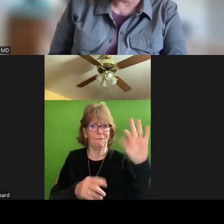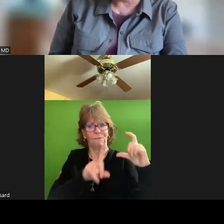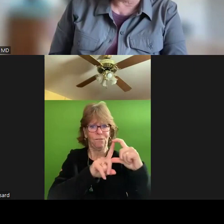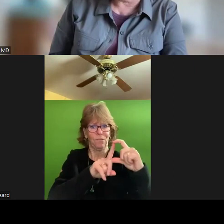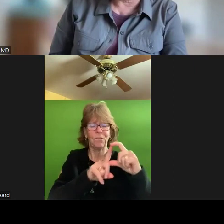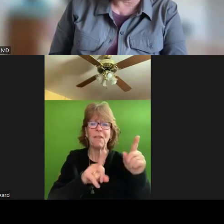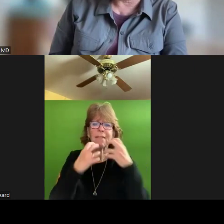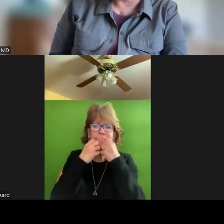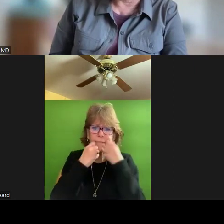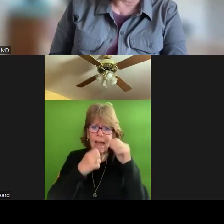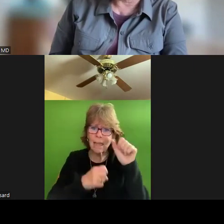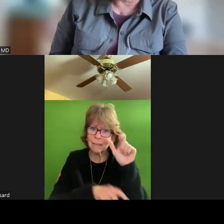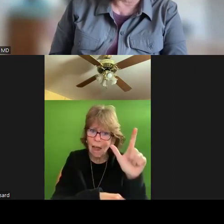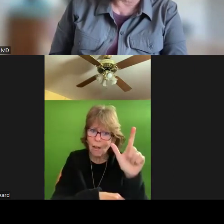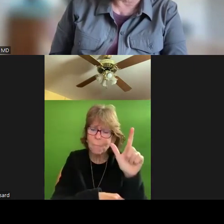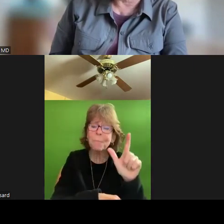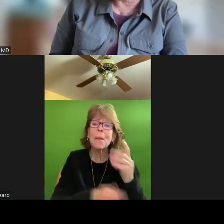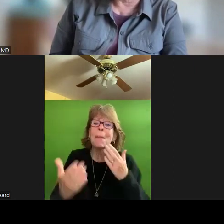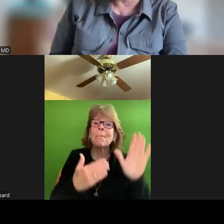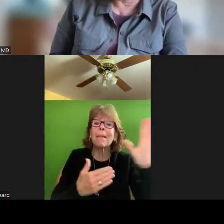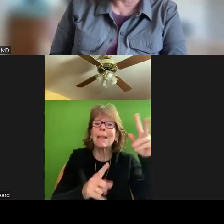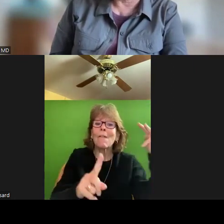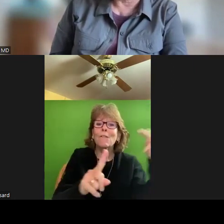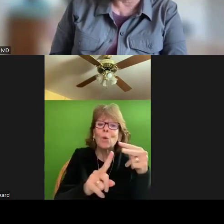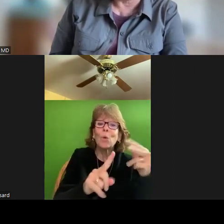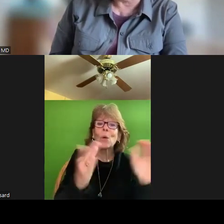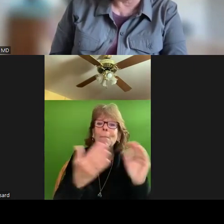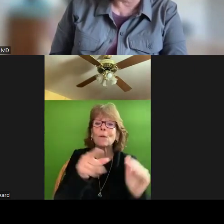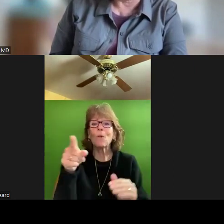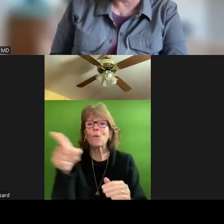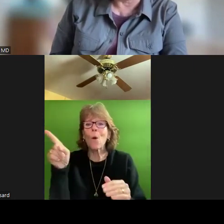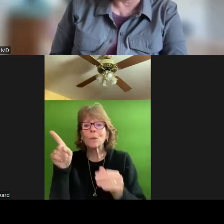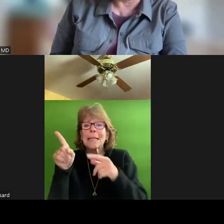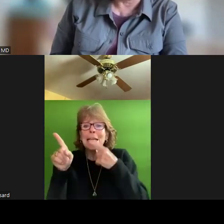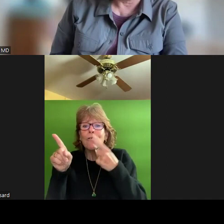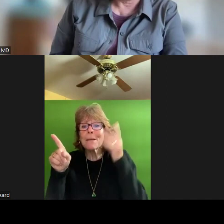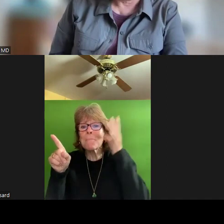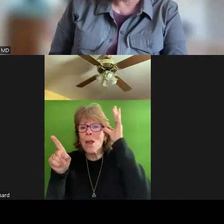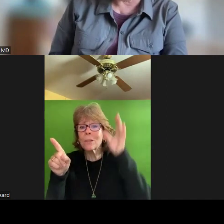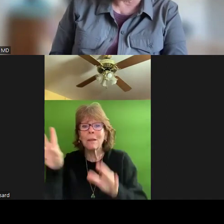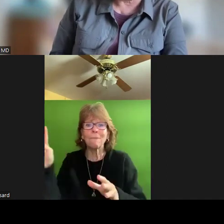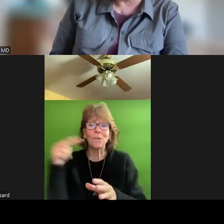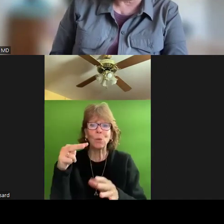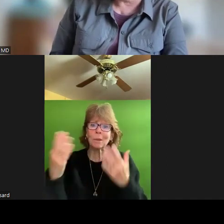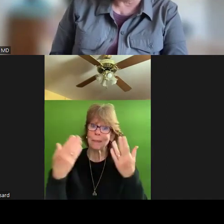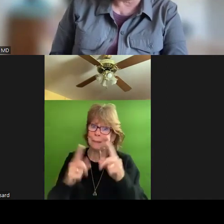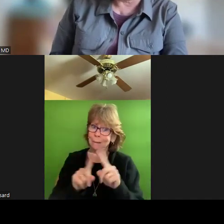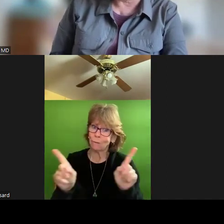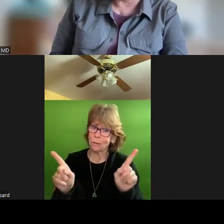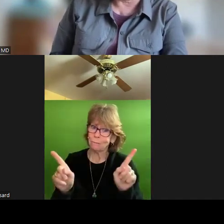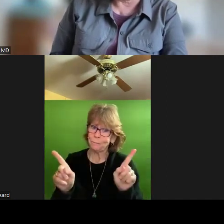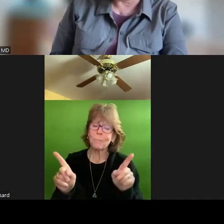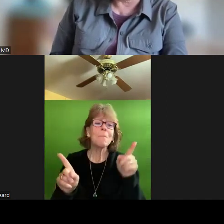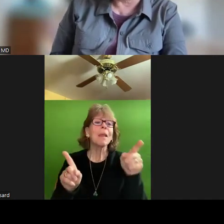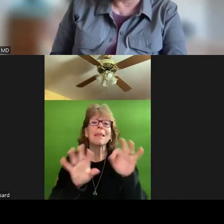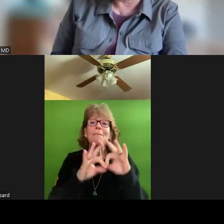have a different perspective than caregivers for deaf and hard of hearing children who are themselves hearing. Culturally deaf families will have